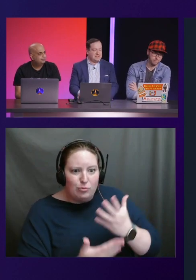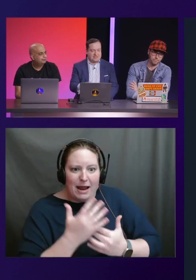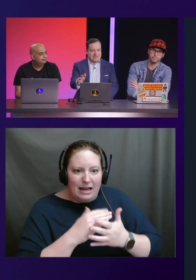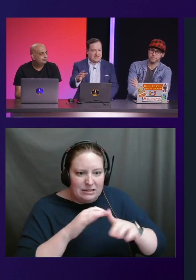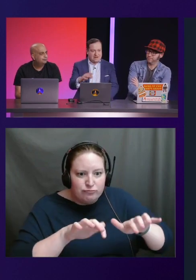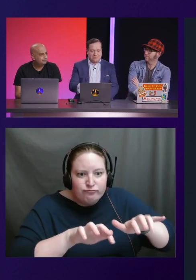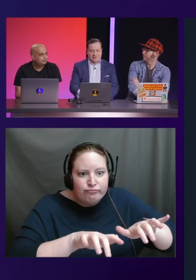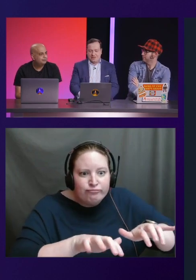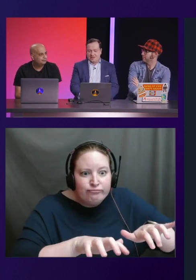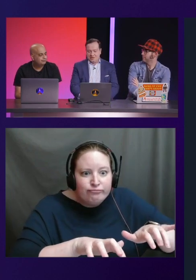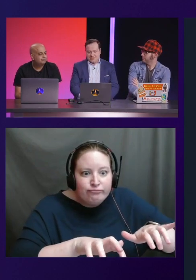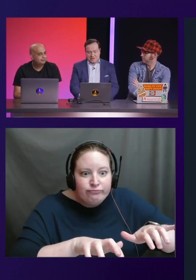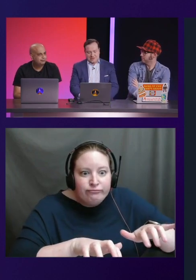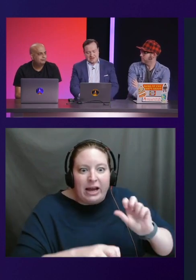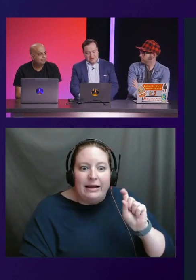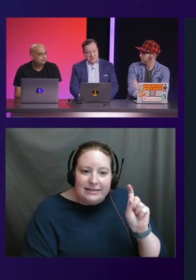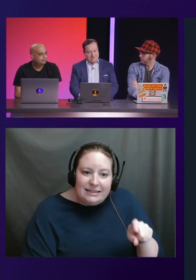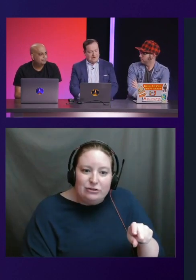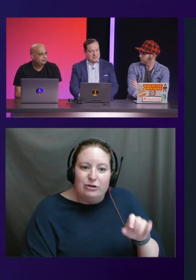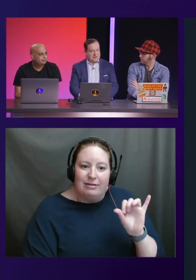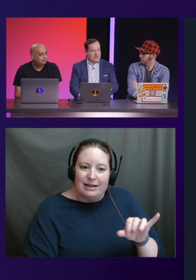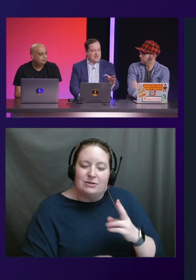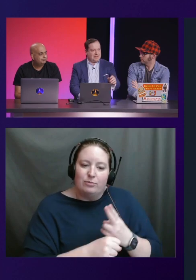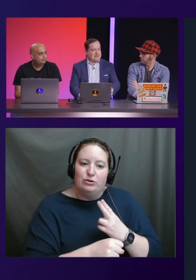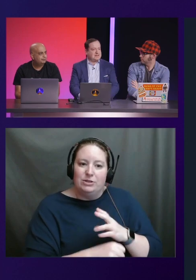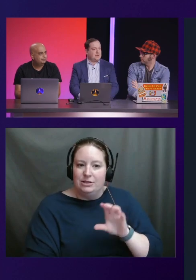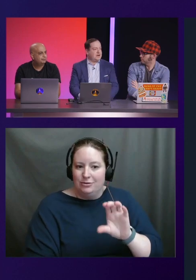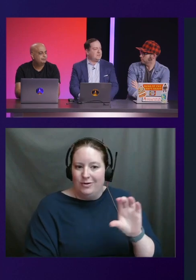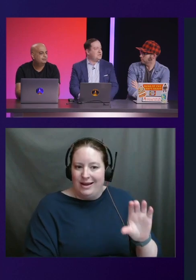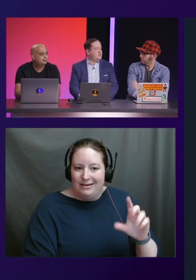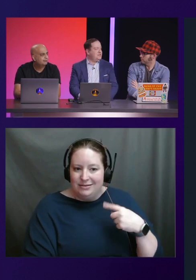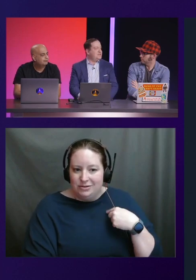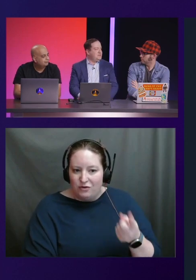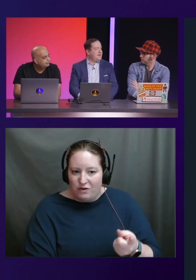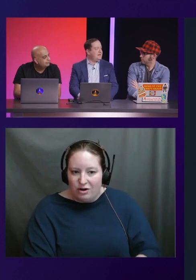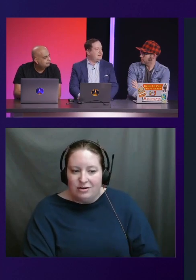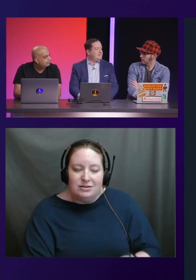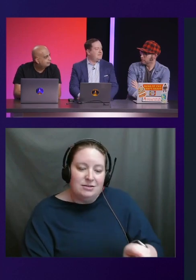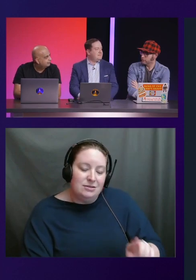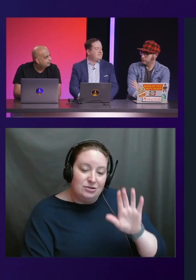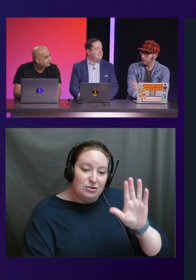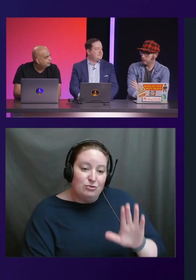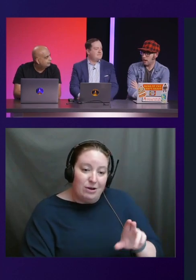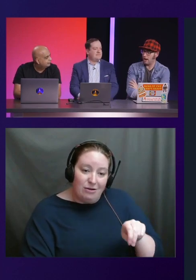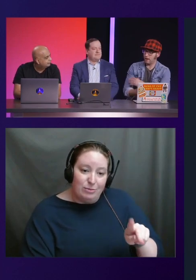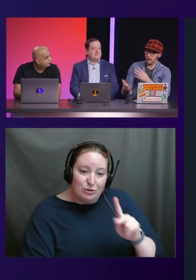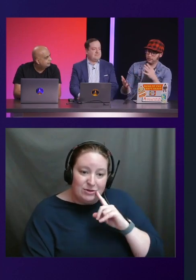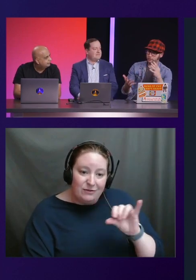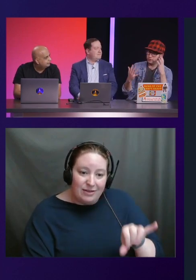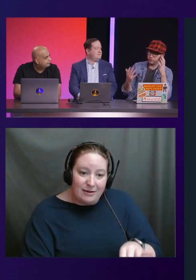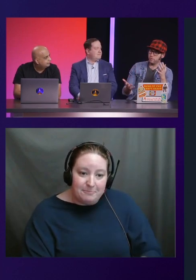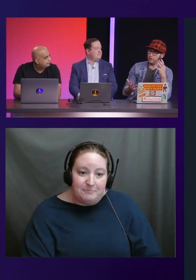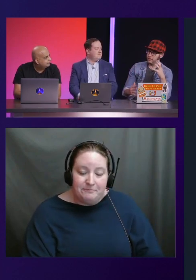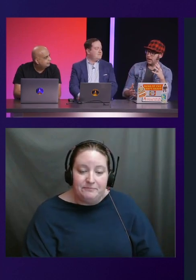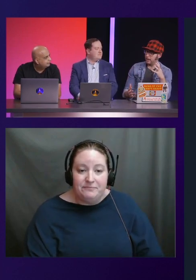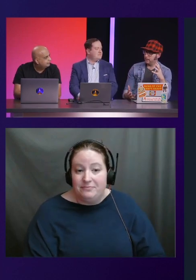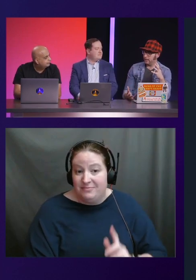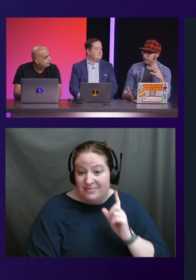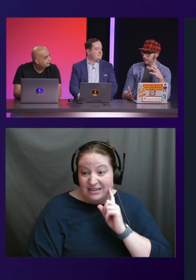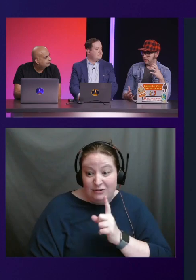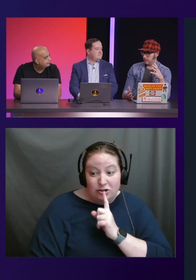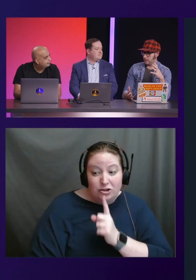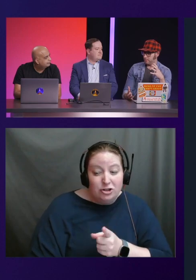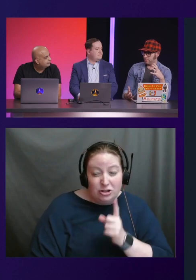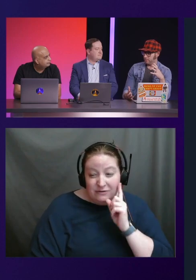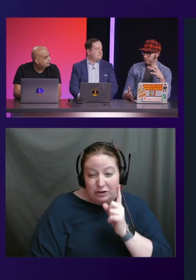using. That's how I've been using CodeCatalyst so far. So I think this is a great opportunity to do that. For sure. I too wanted to